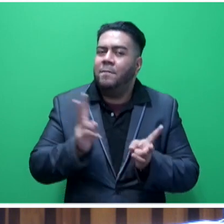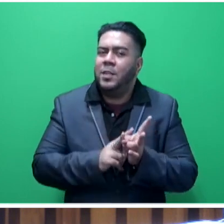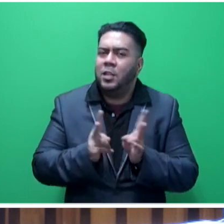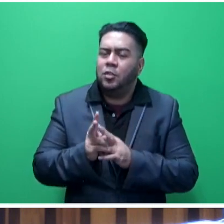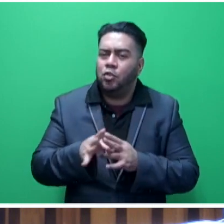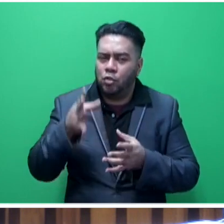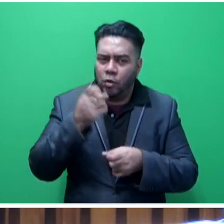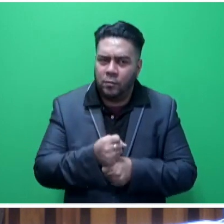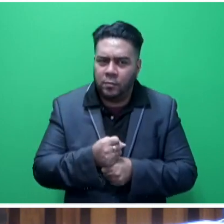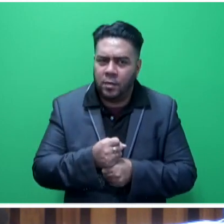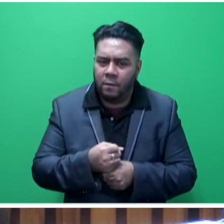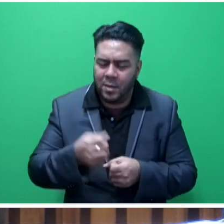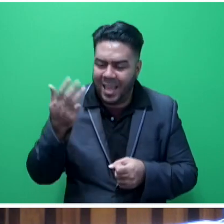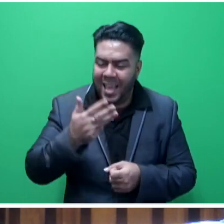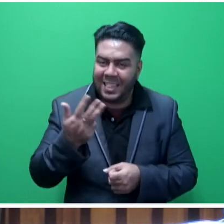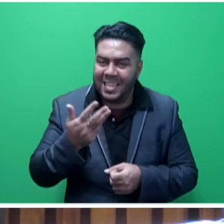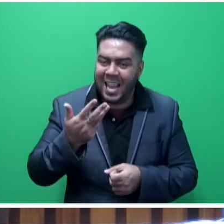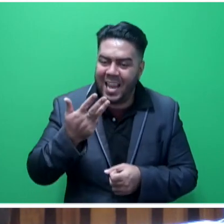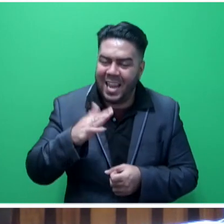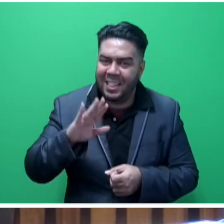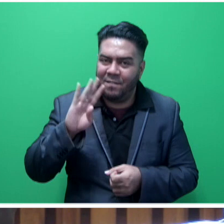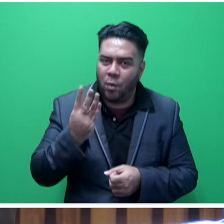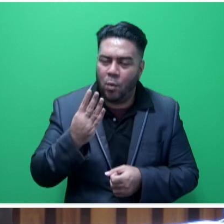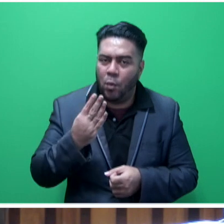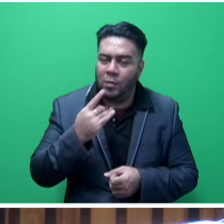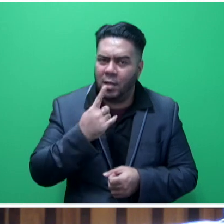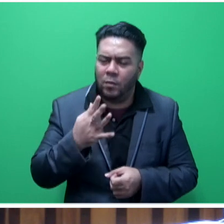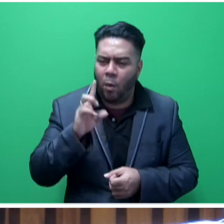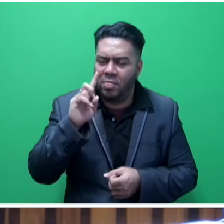sir, has been going on since 1894. Currently there are